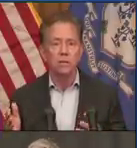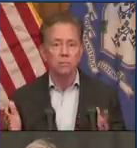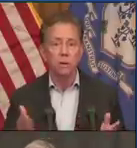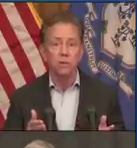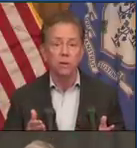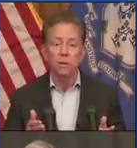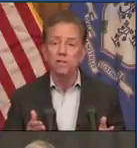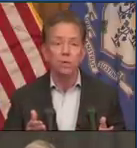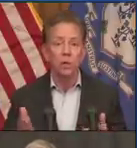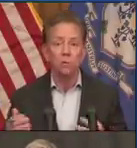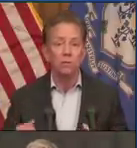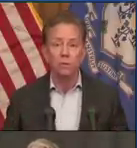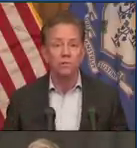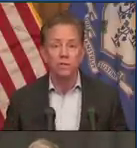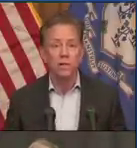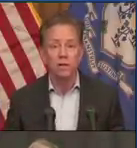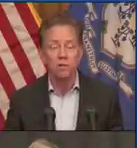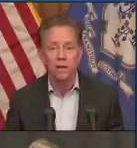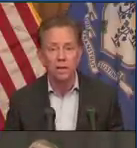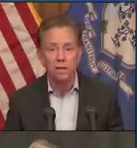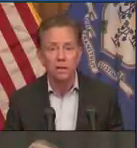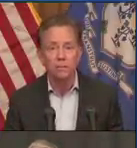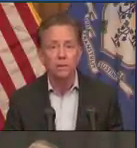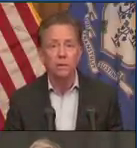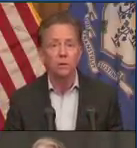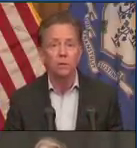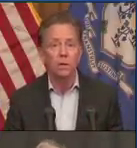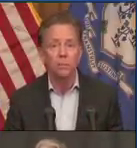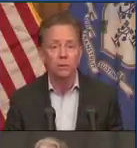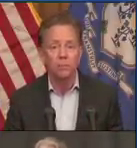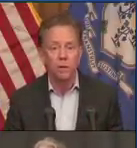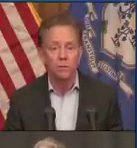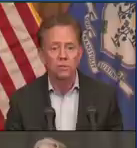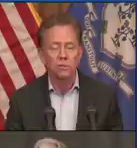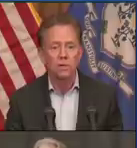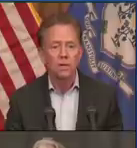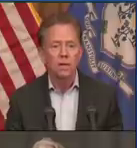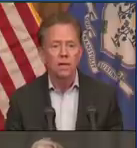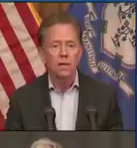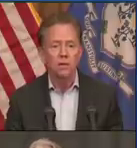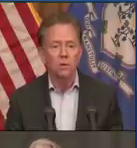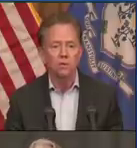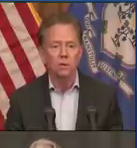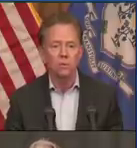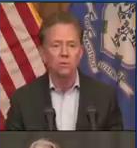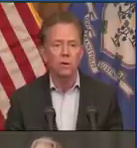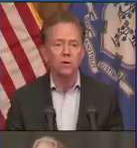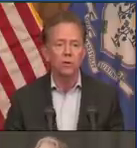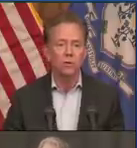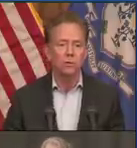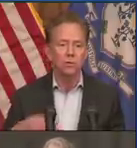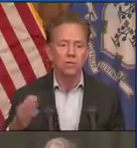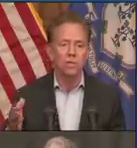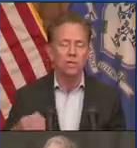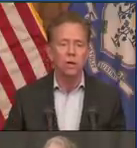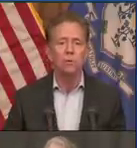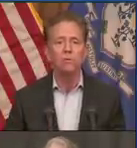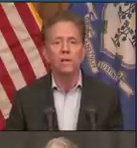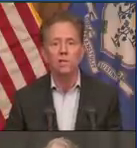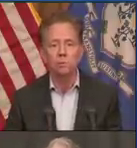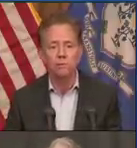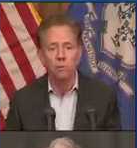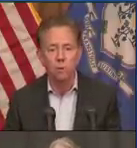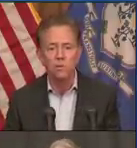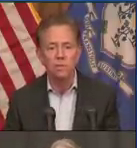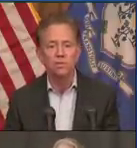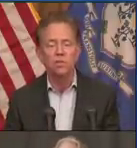That's that's the lowest we've seen, I think, in a couple of months. And also, it's very good news. You see the number of